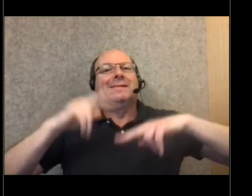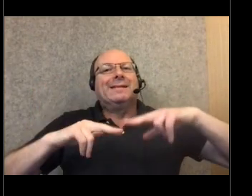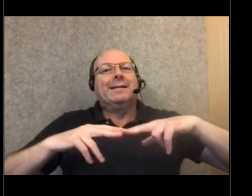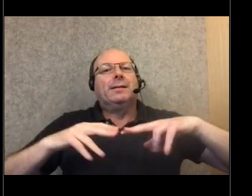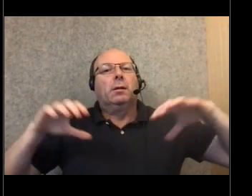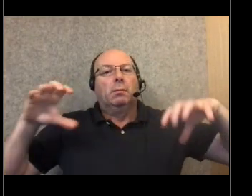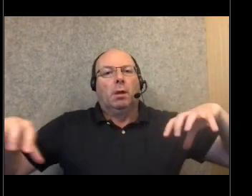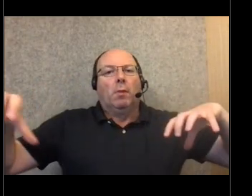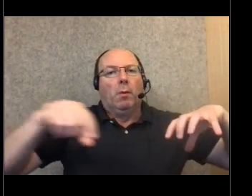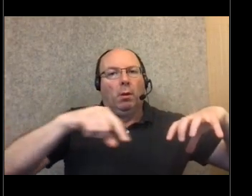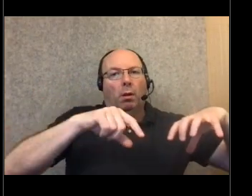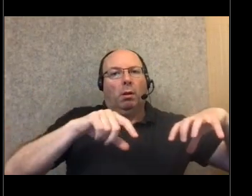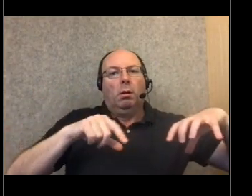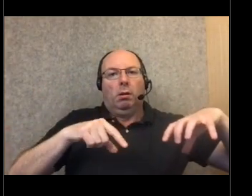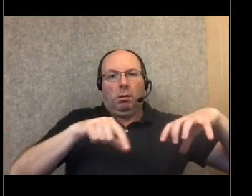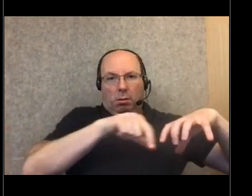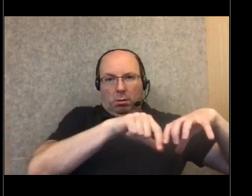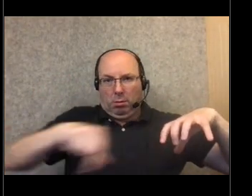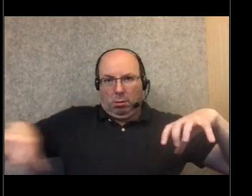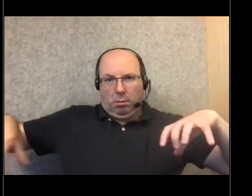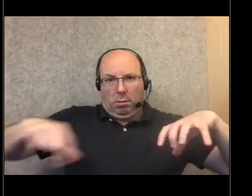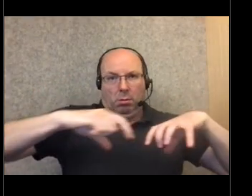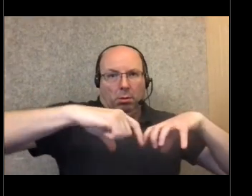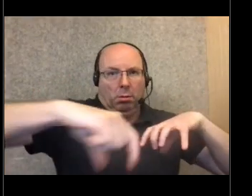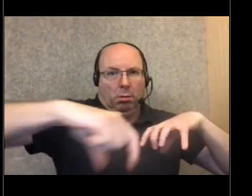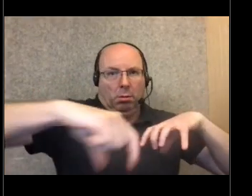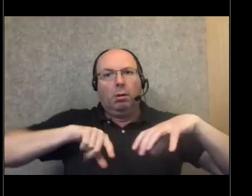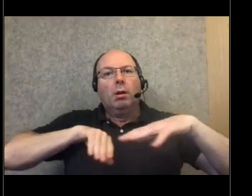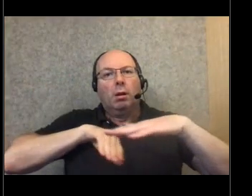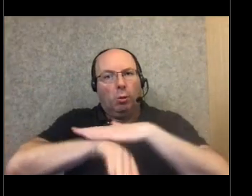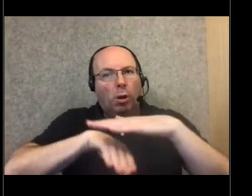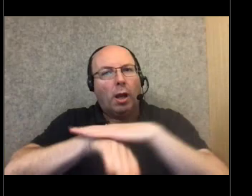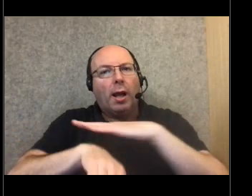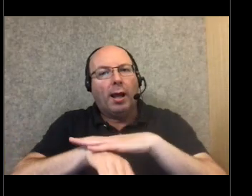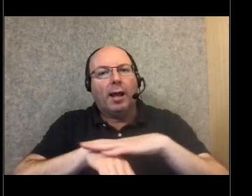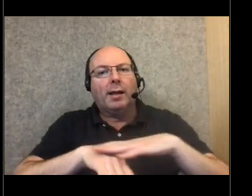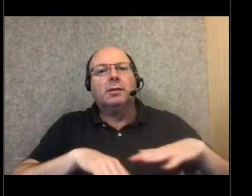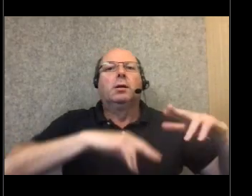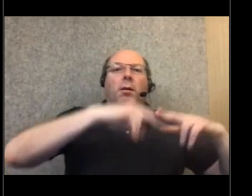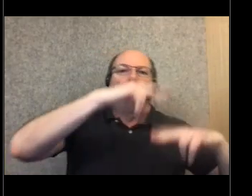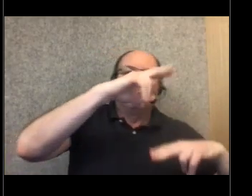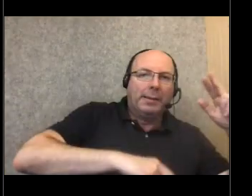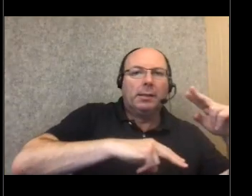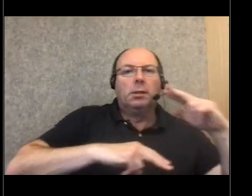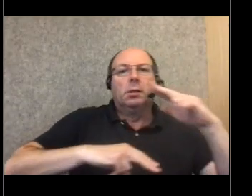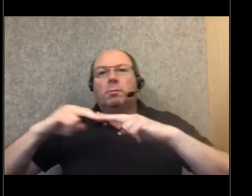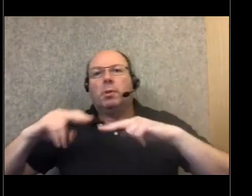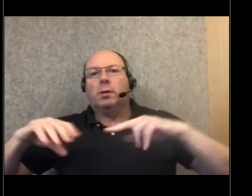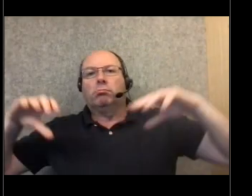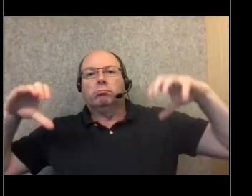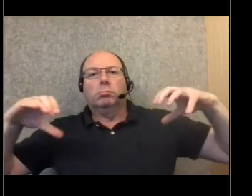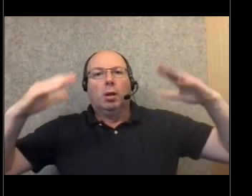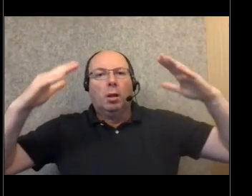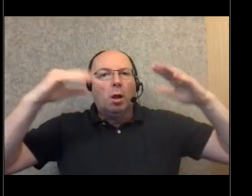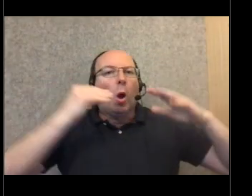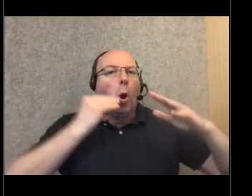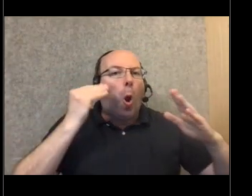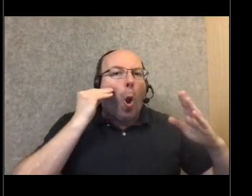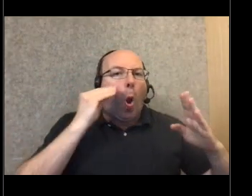The guidelines require accessible routes to connect buildings containing covered dwelling